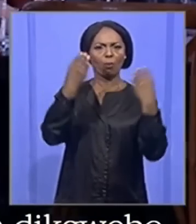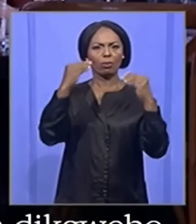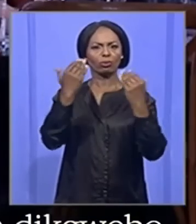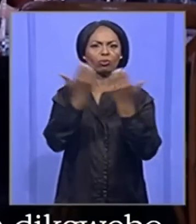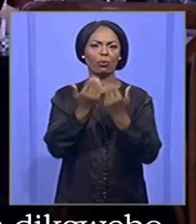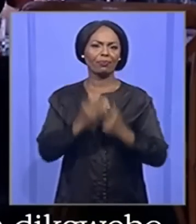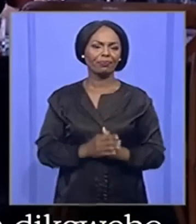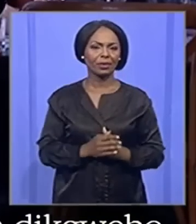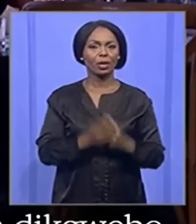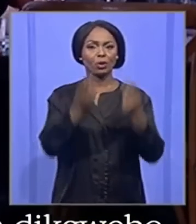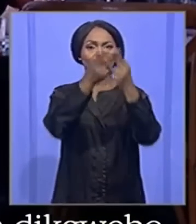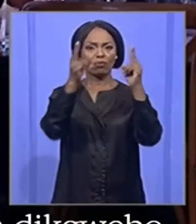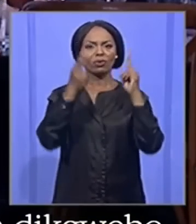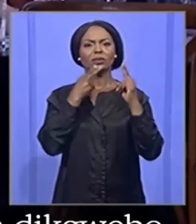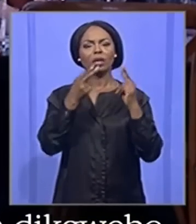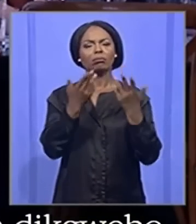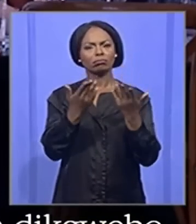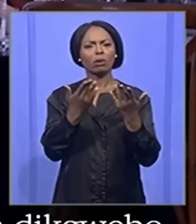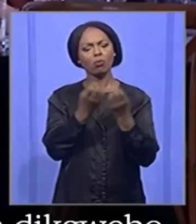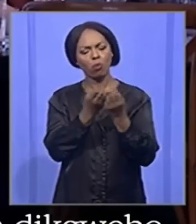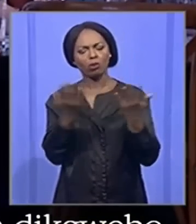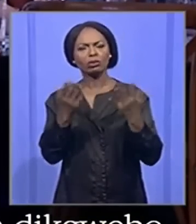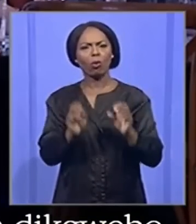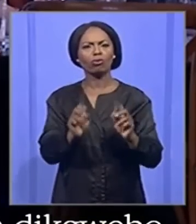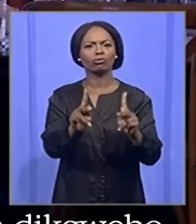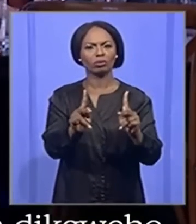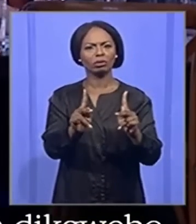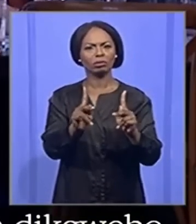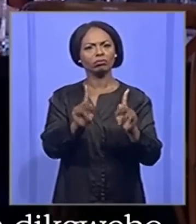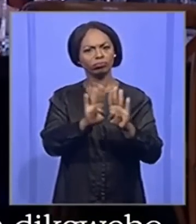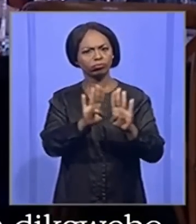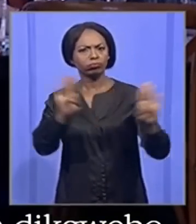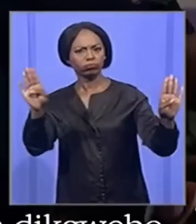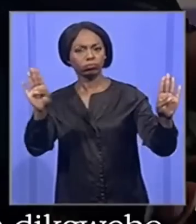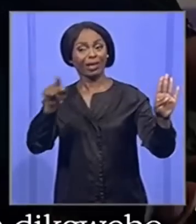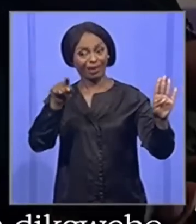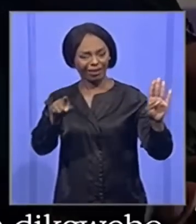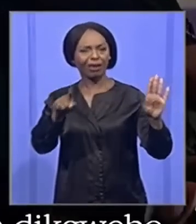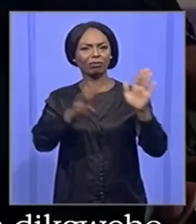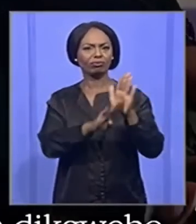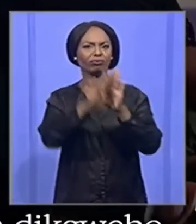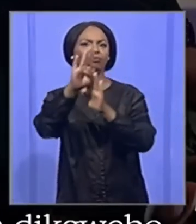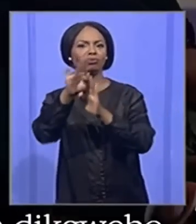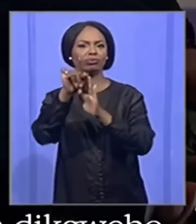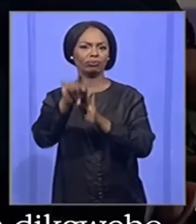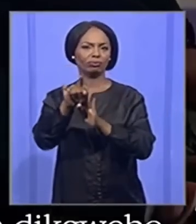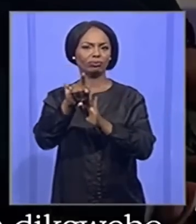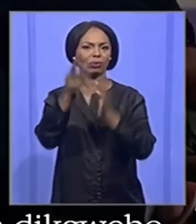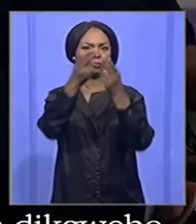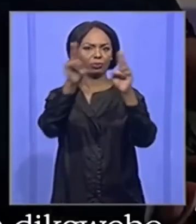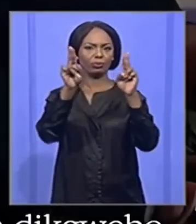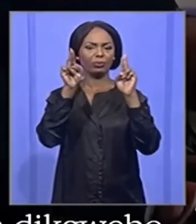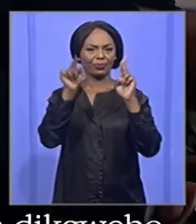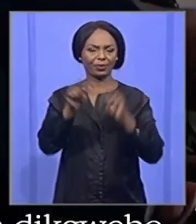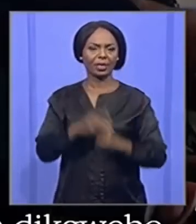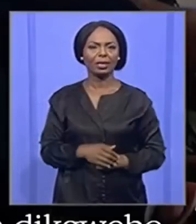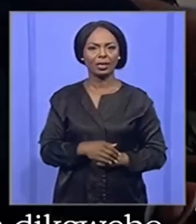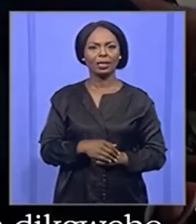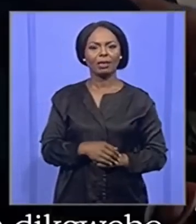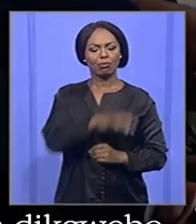iri itlo bula mamati a matjha a tlang ho hodisa lebitso la yona. University ena ena le ditsha tse